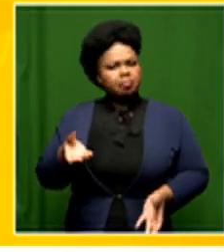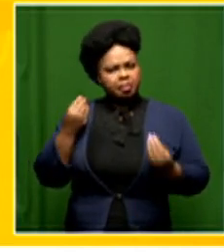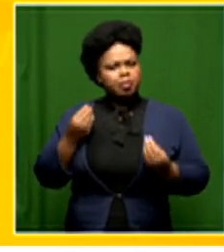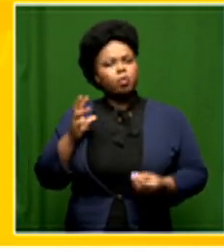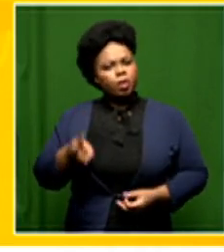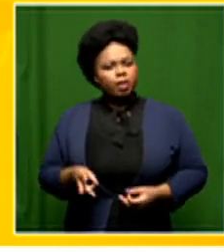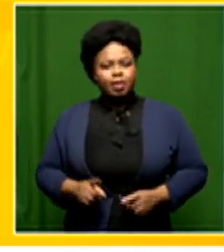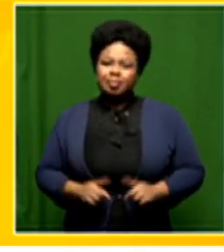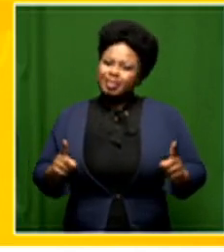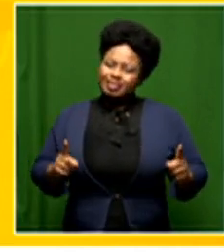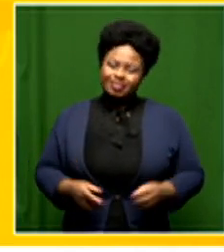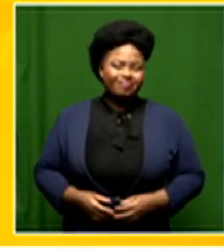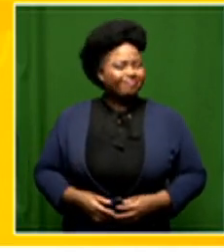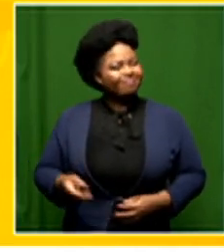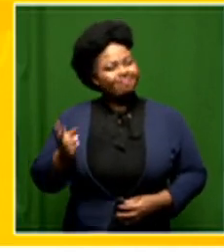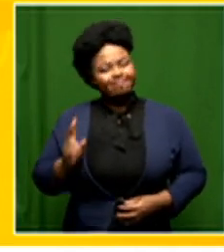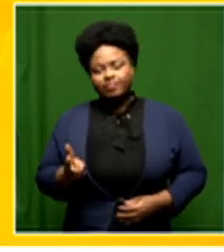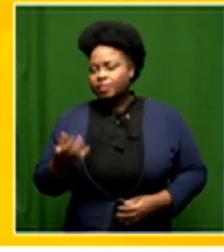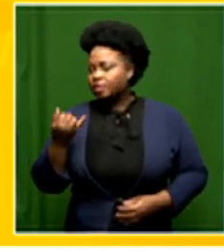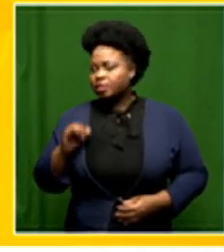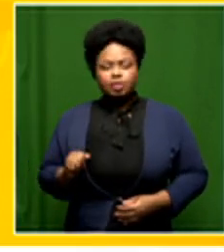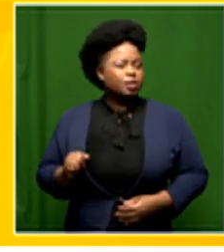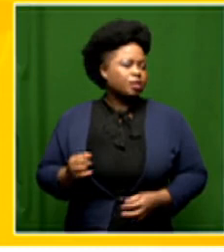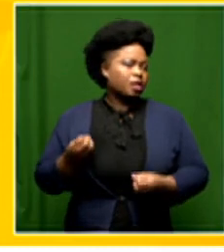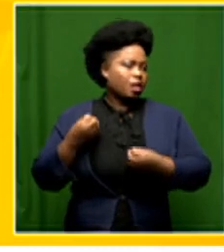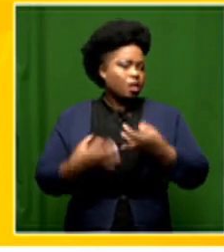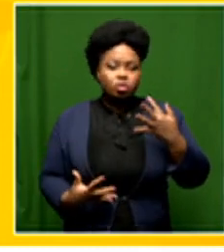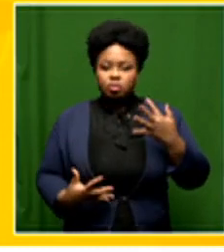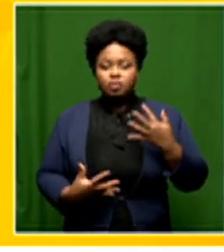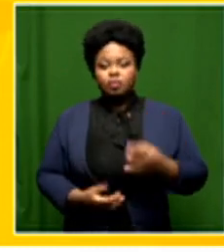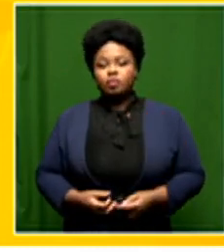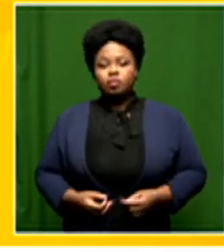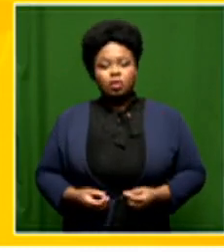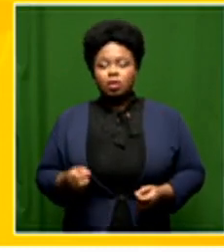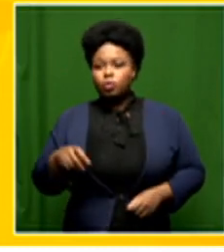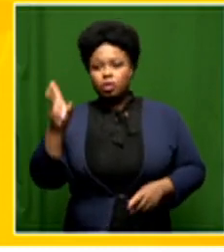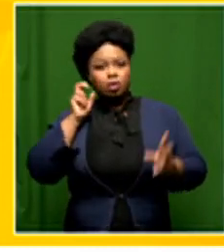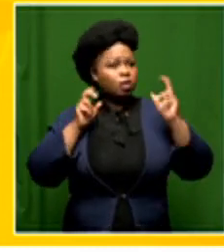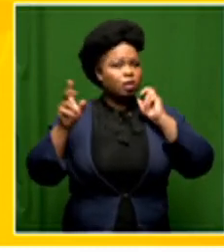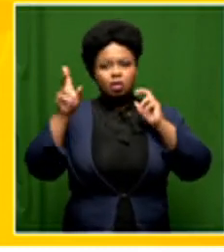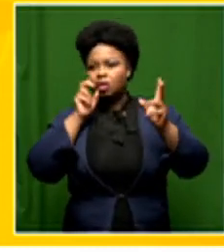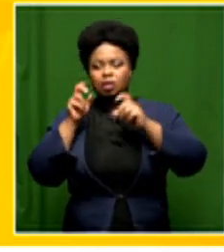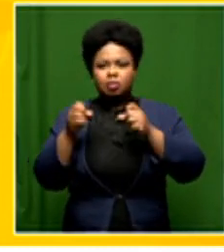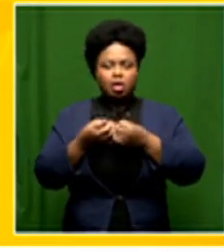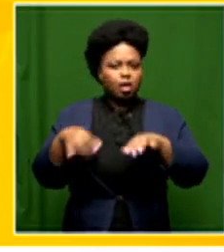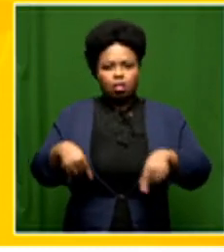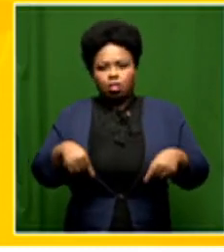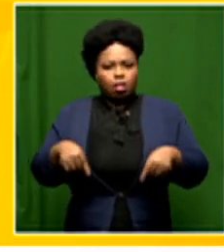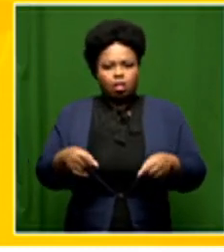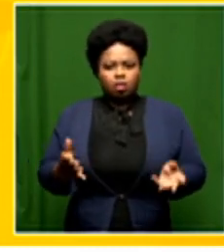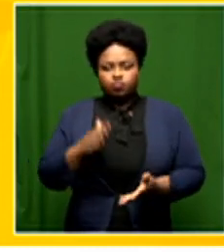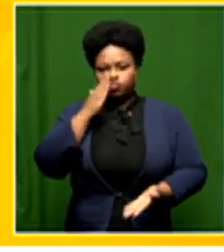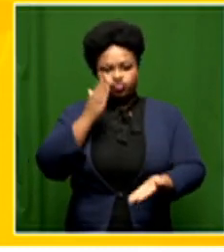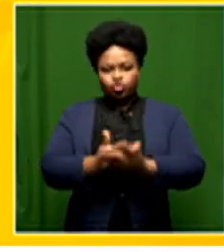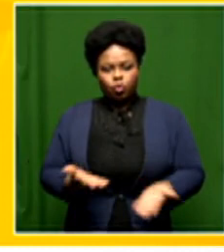So again, there's so much up in the air that is making a lot of people nervous. And